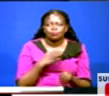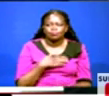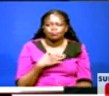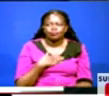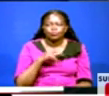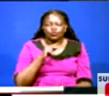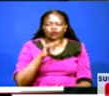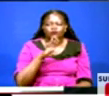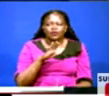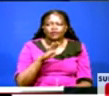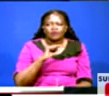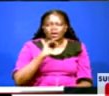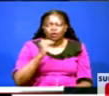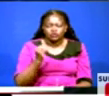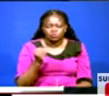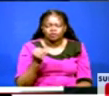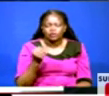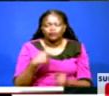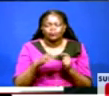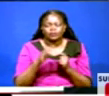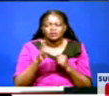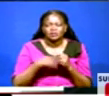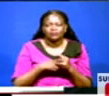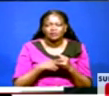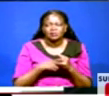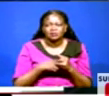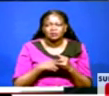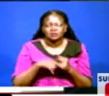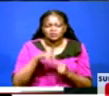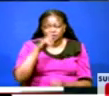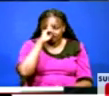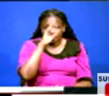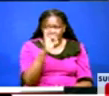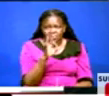25 counties out of 47 are in serious